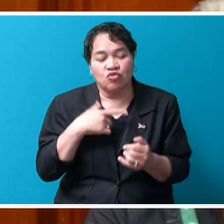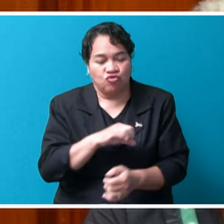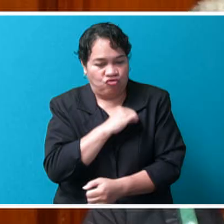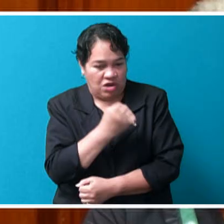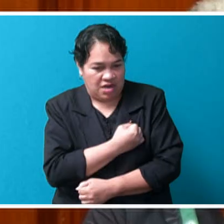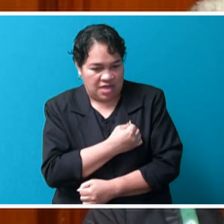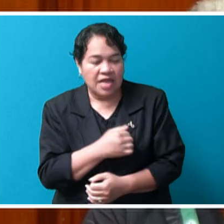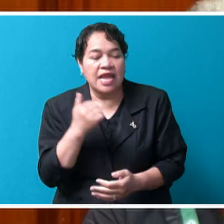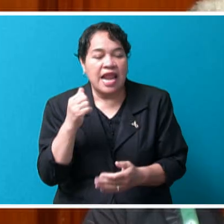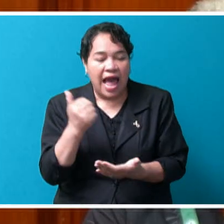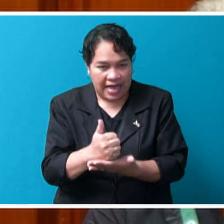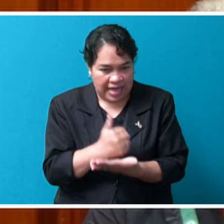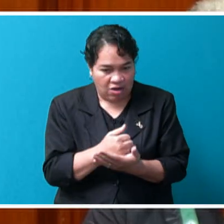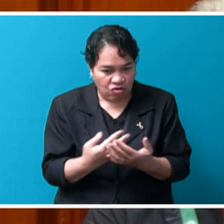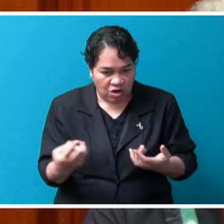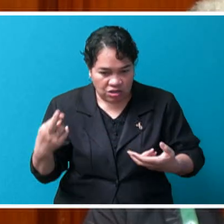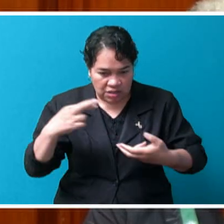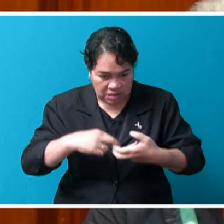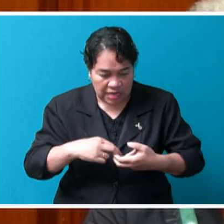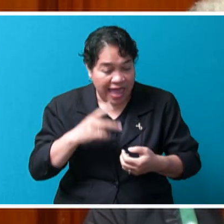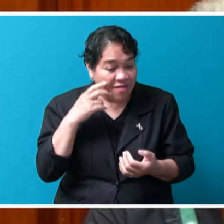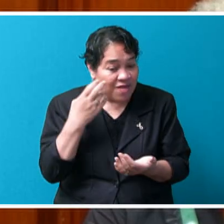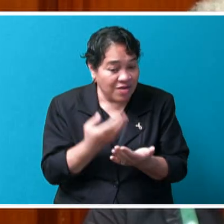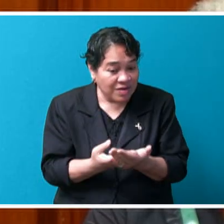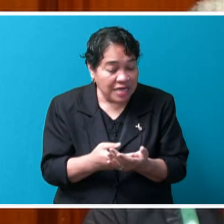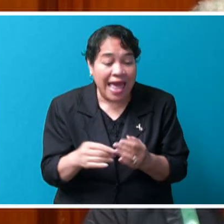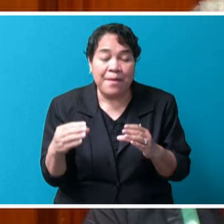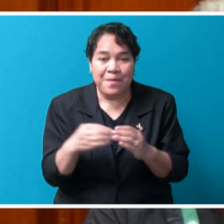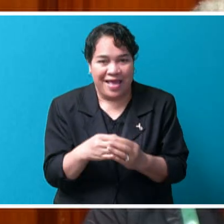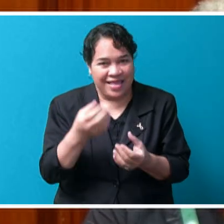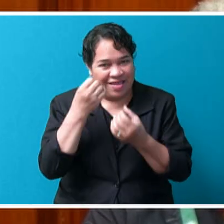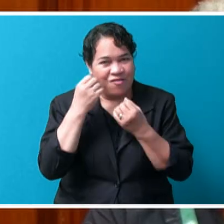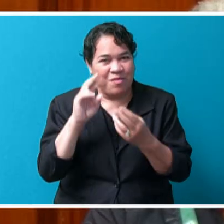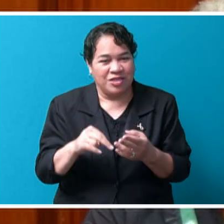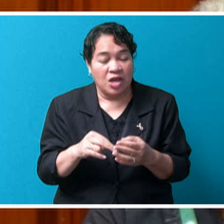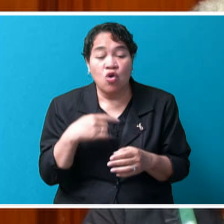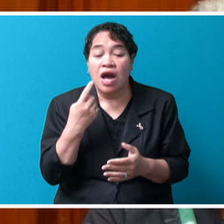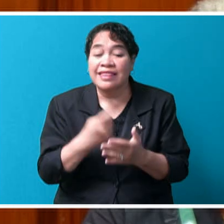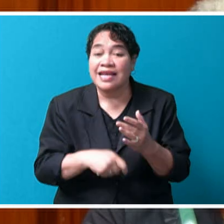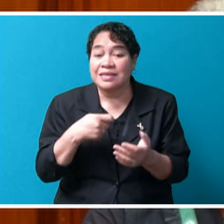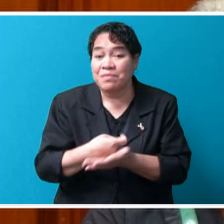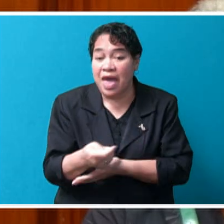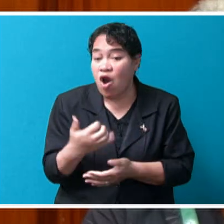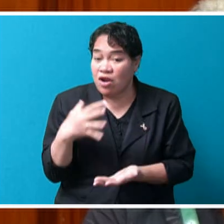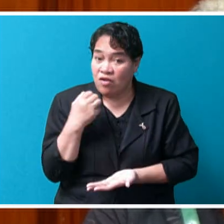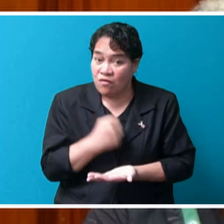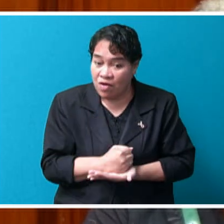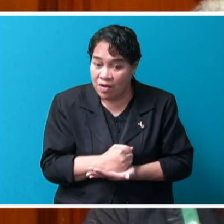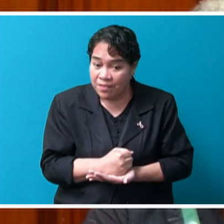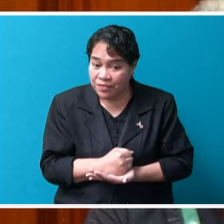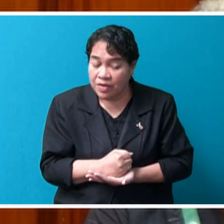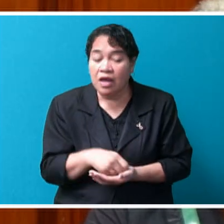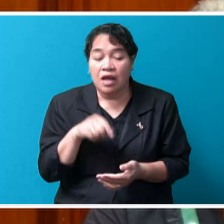reconciliation and verification of taxpayer and banking information. Where taxpayer has other confirmed tax